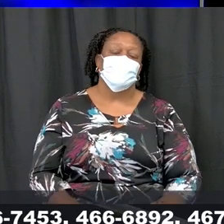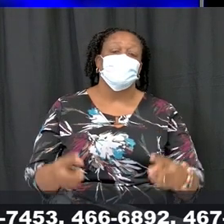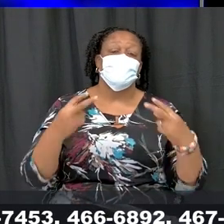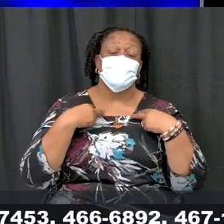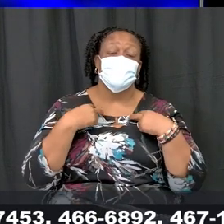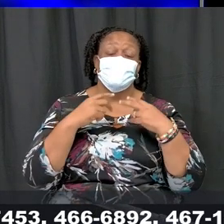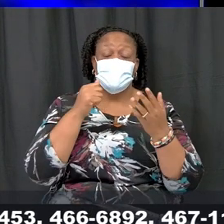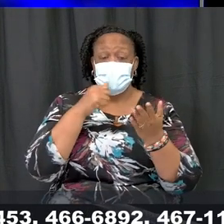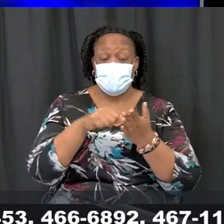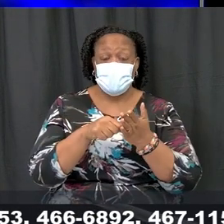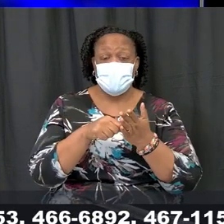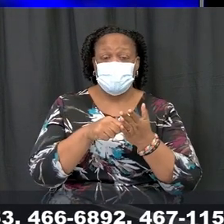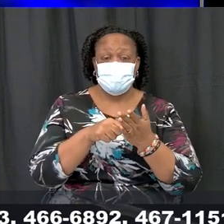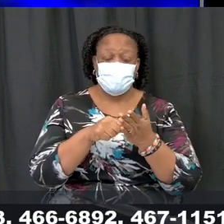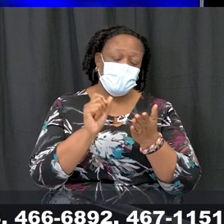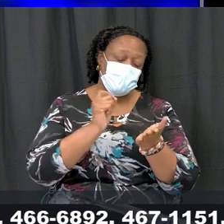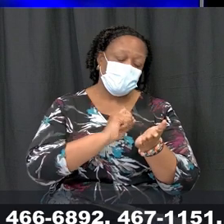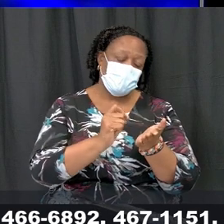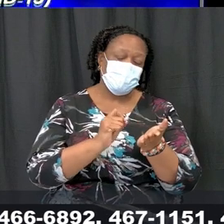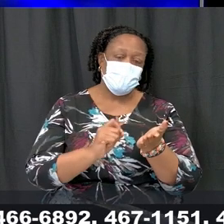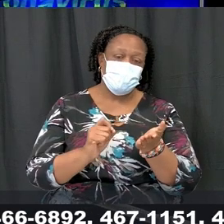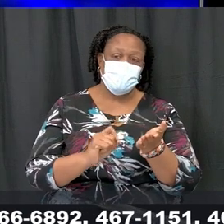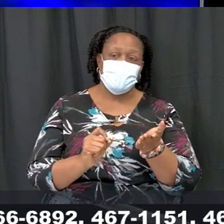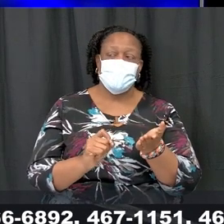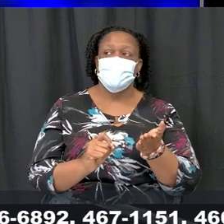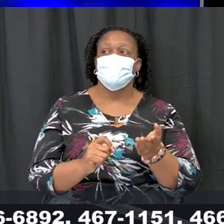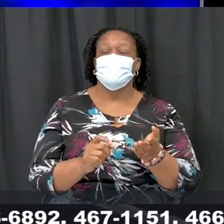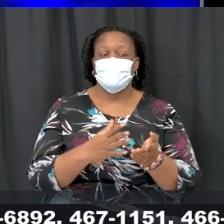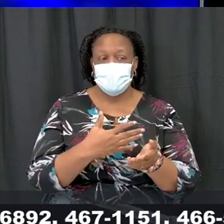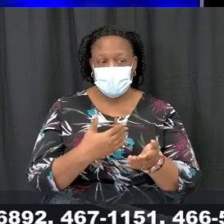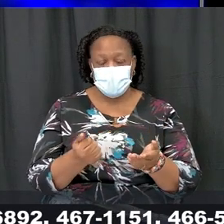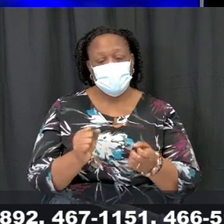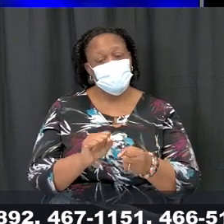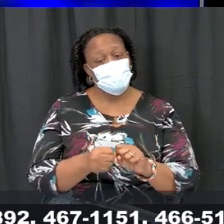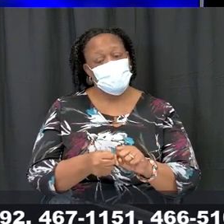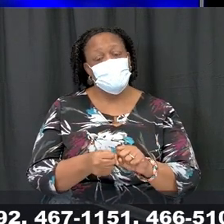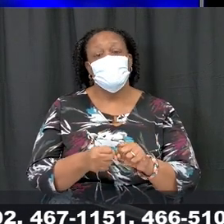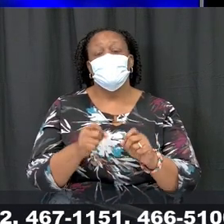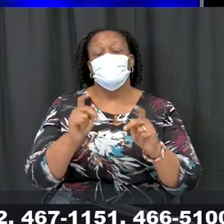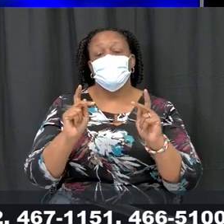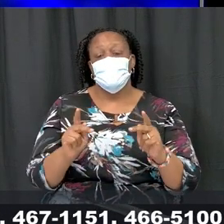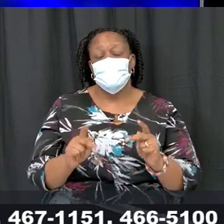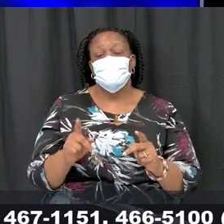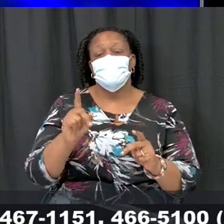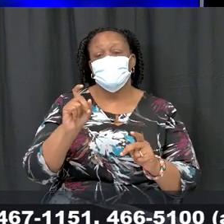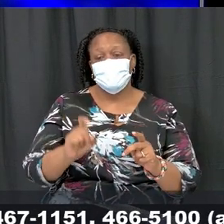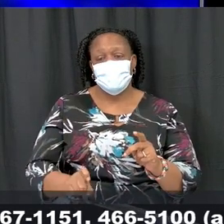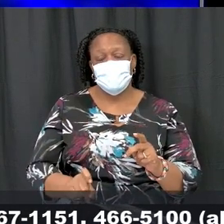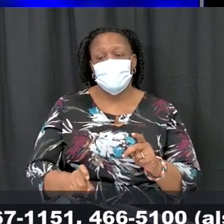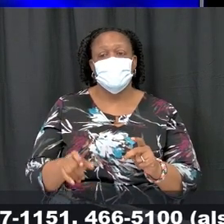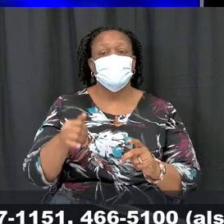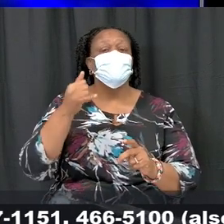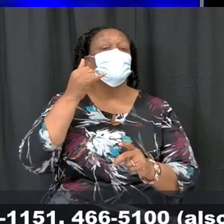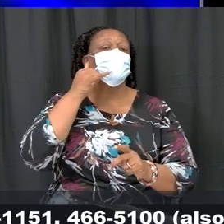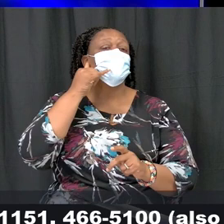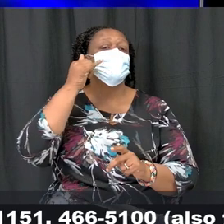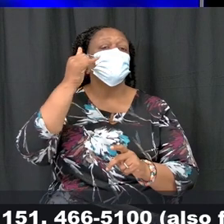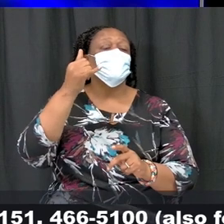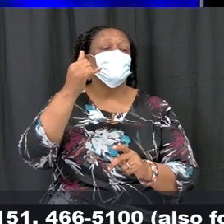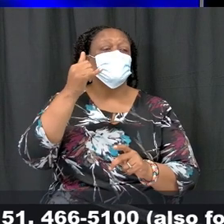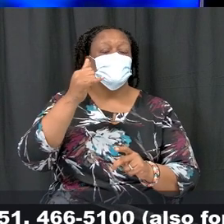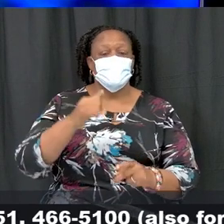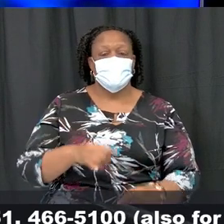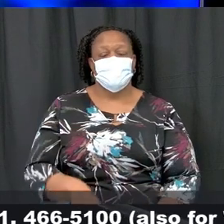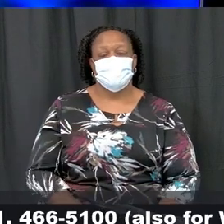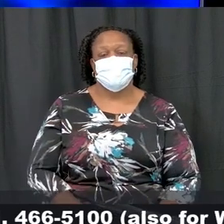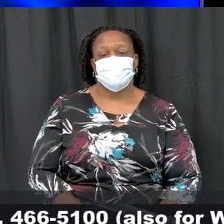and in that particular case, then that letter is taken to the employer, again, with copy to the Director of